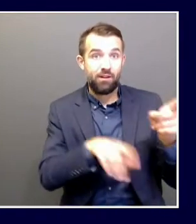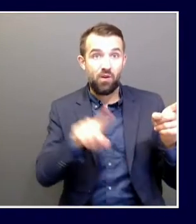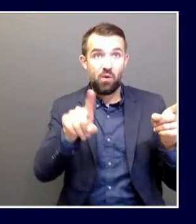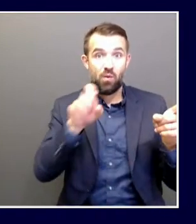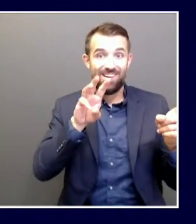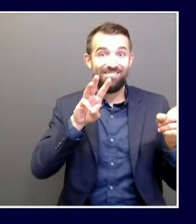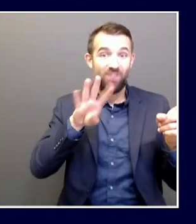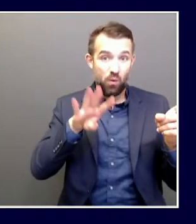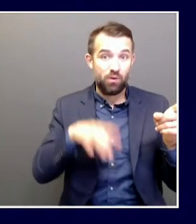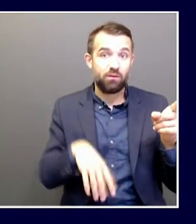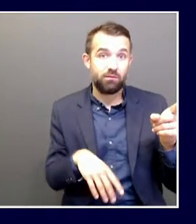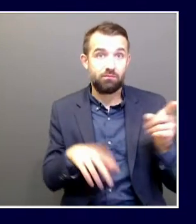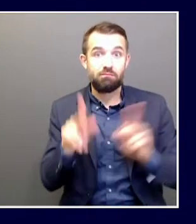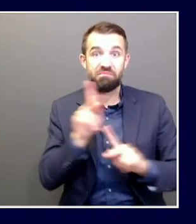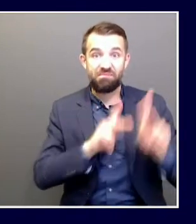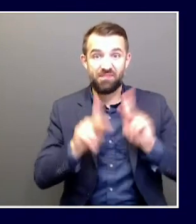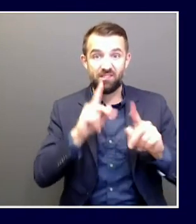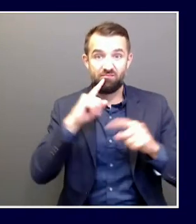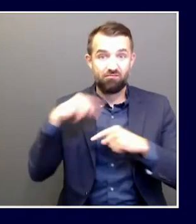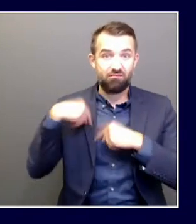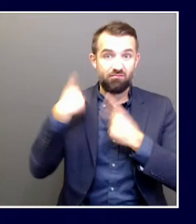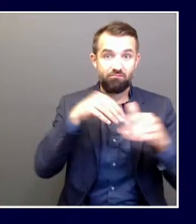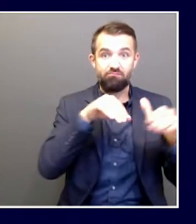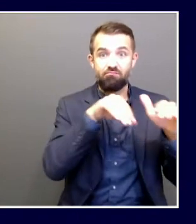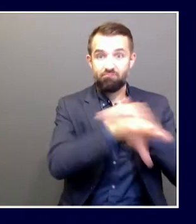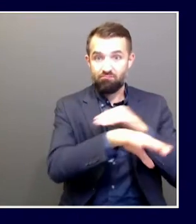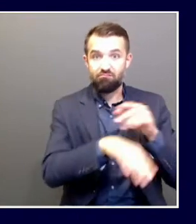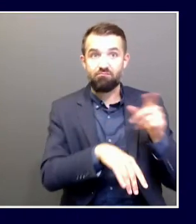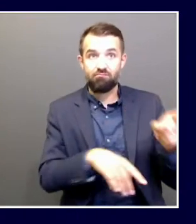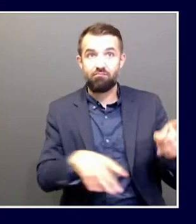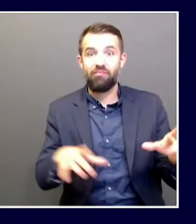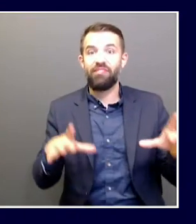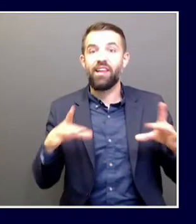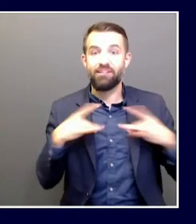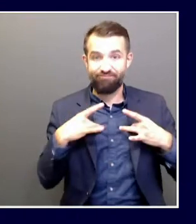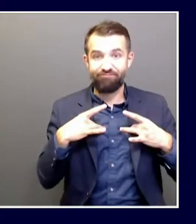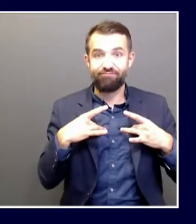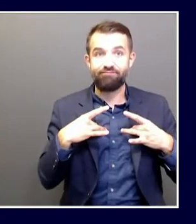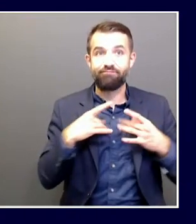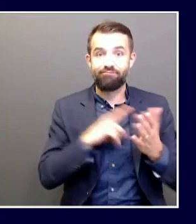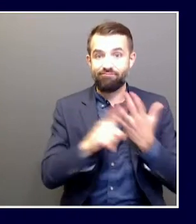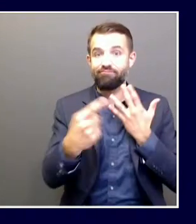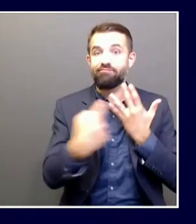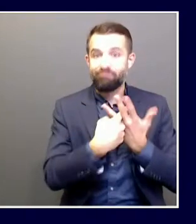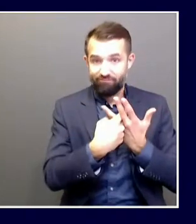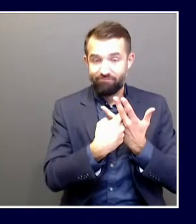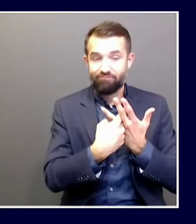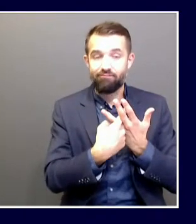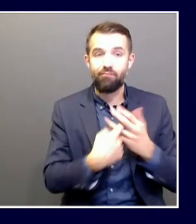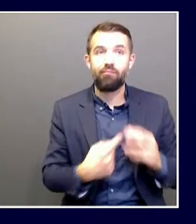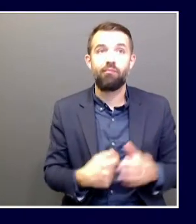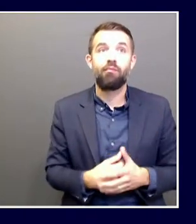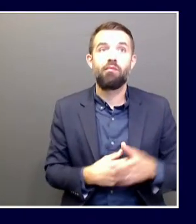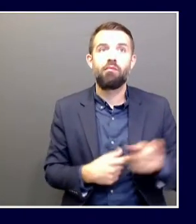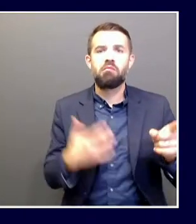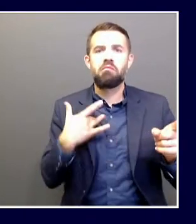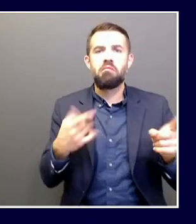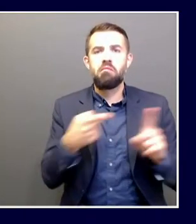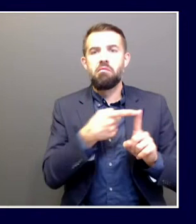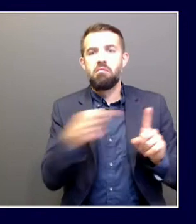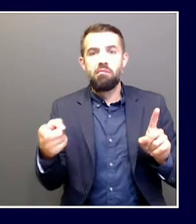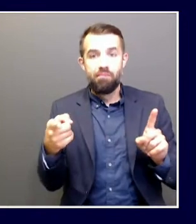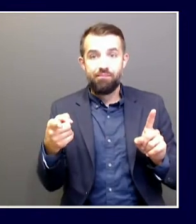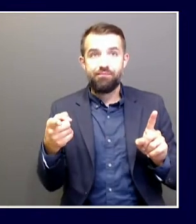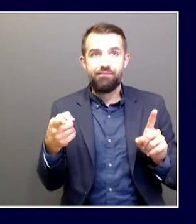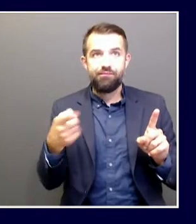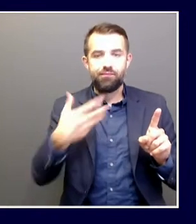have been hospitalized with COVID-19. On average, Eric, those individuals have tended to be older, and they've tended to have background